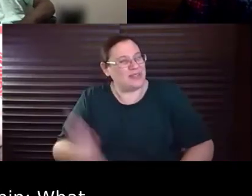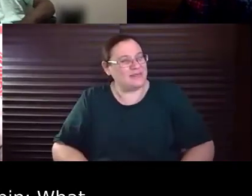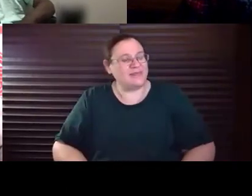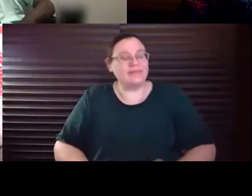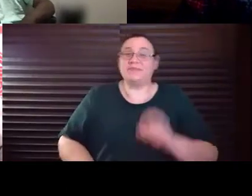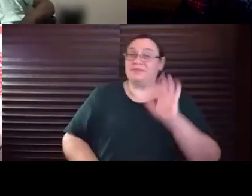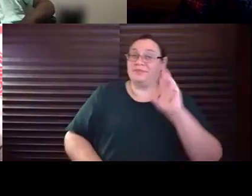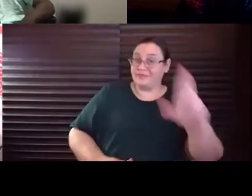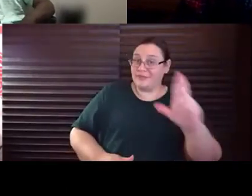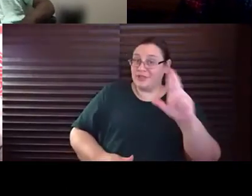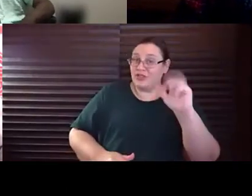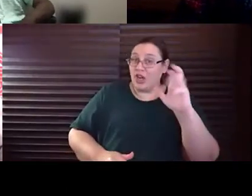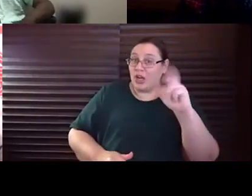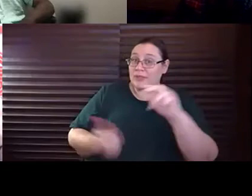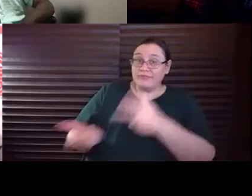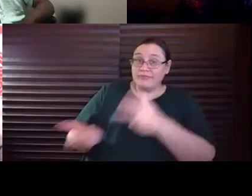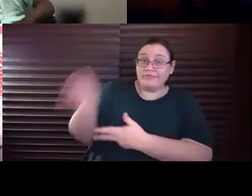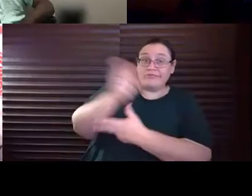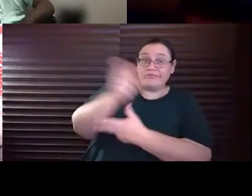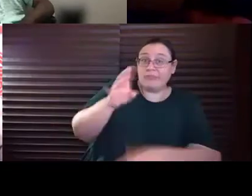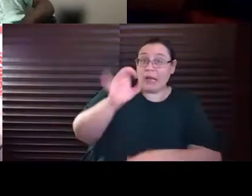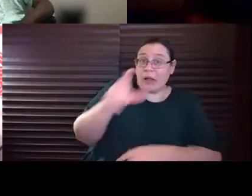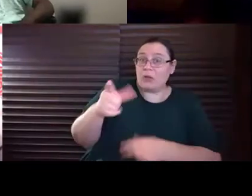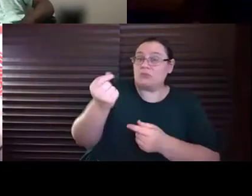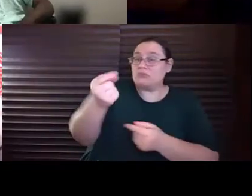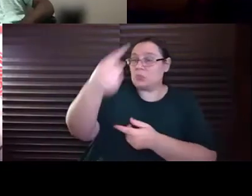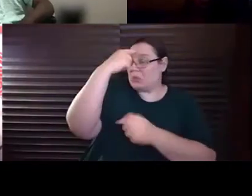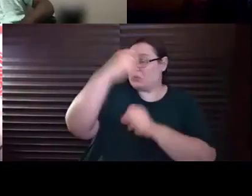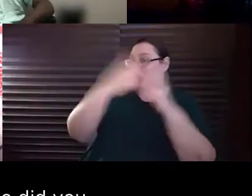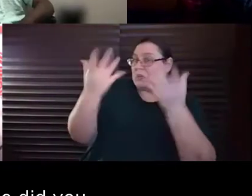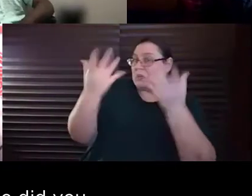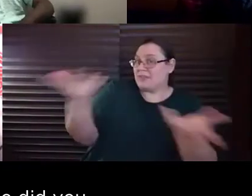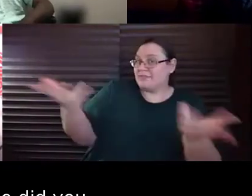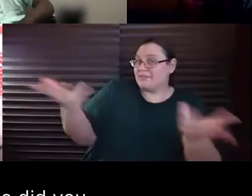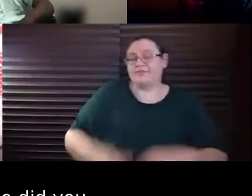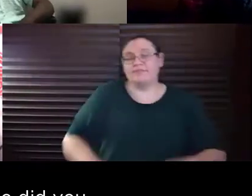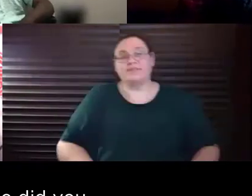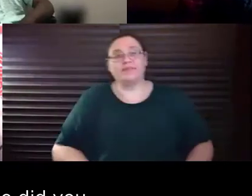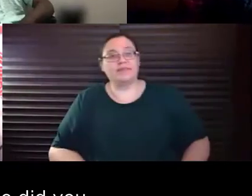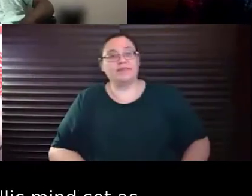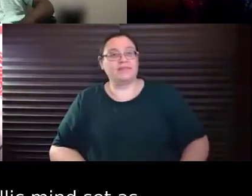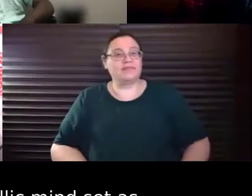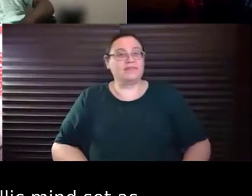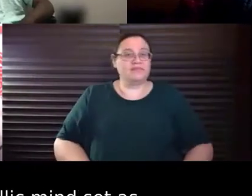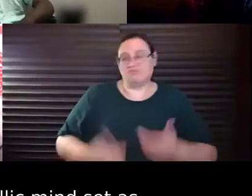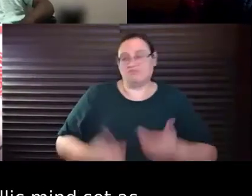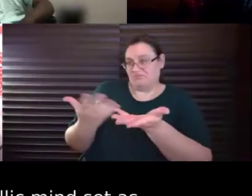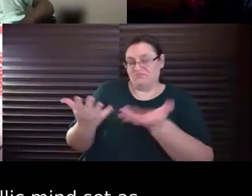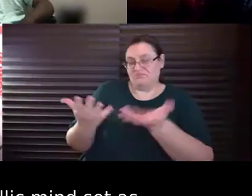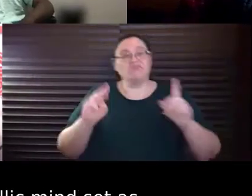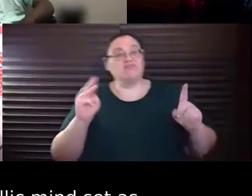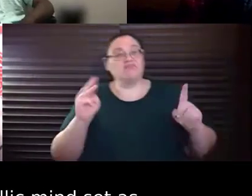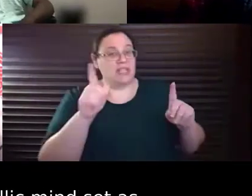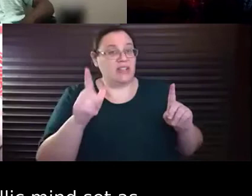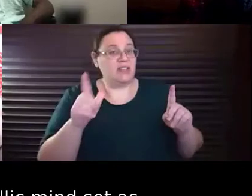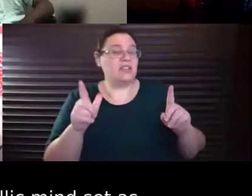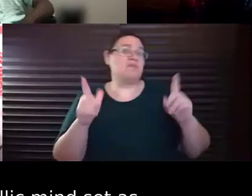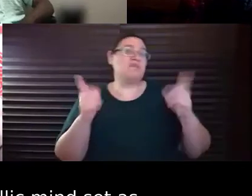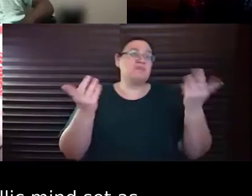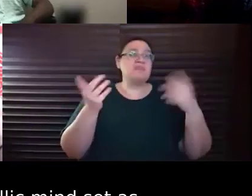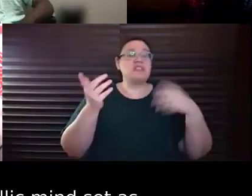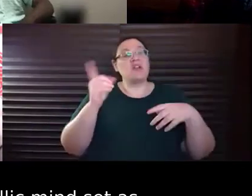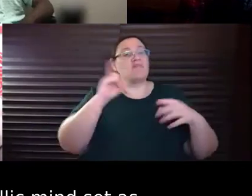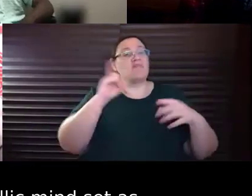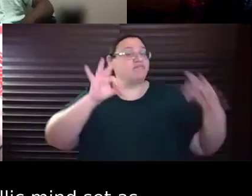Michael? What were you thinking about? I think, Who do you think was going to watch this? in an idyllic sort of